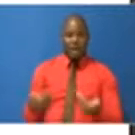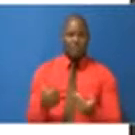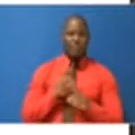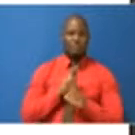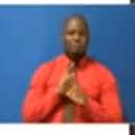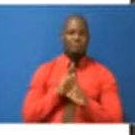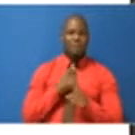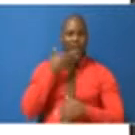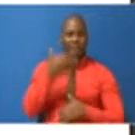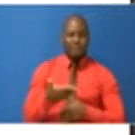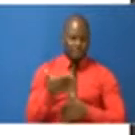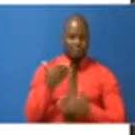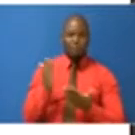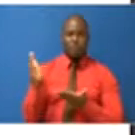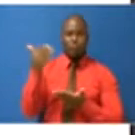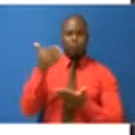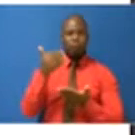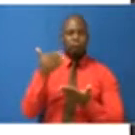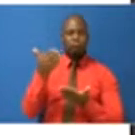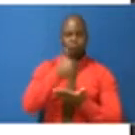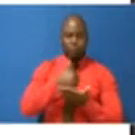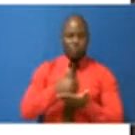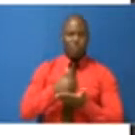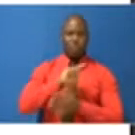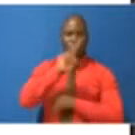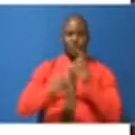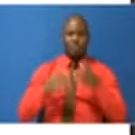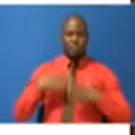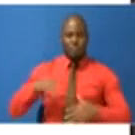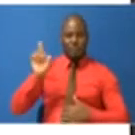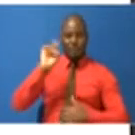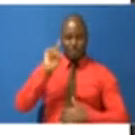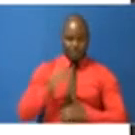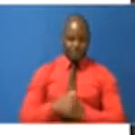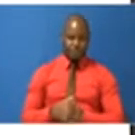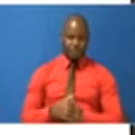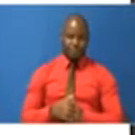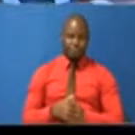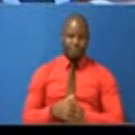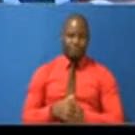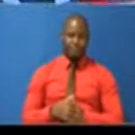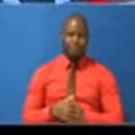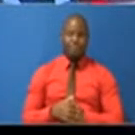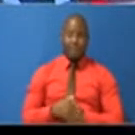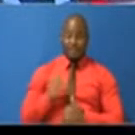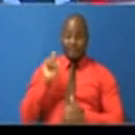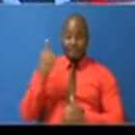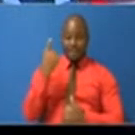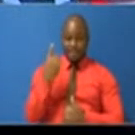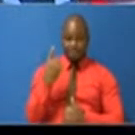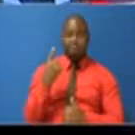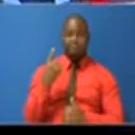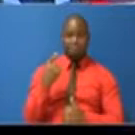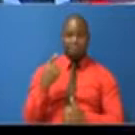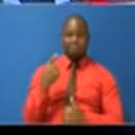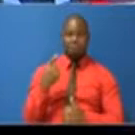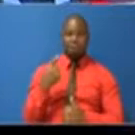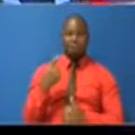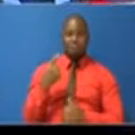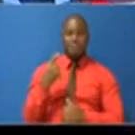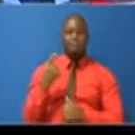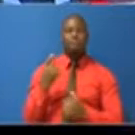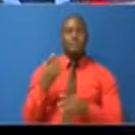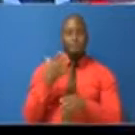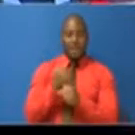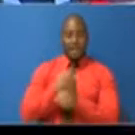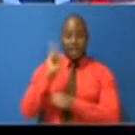respond to the sample questions from the people of nairobi county so first things first let's make nairobi business